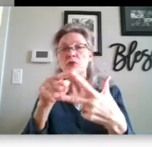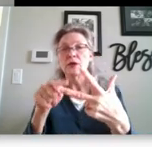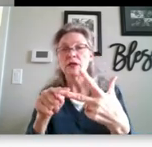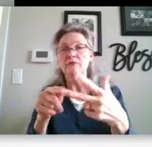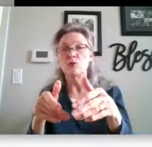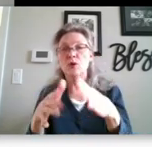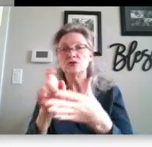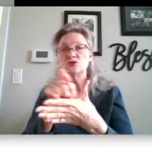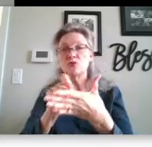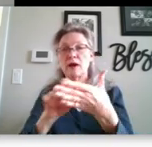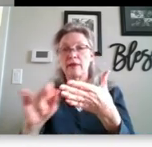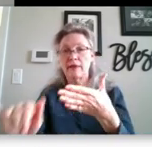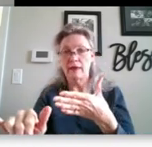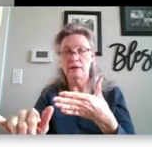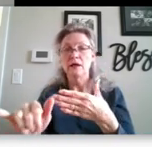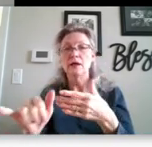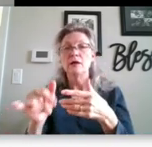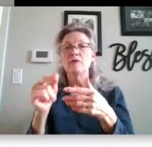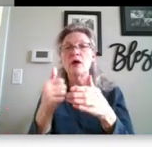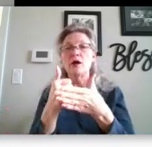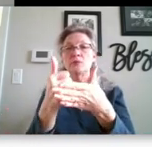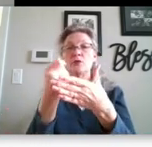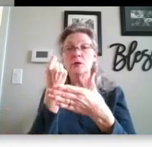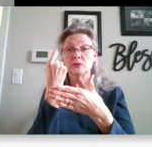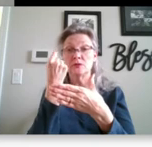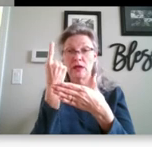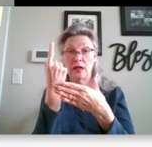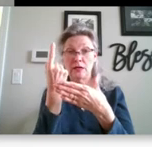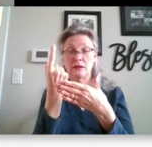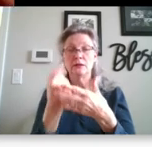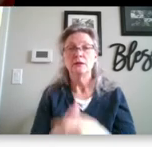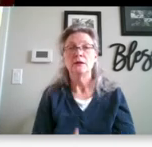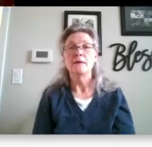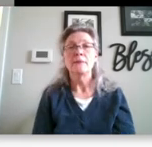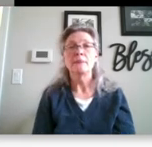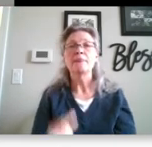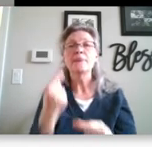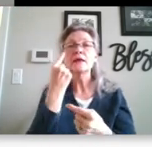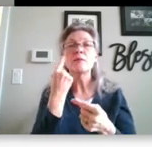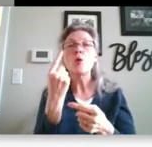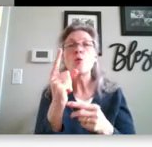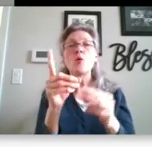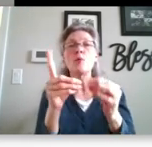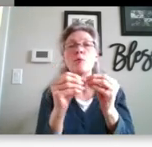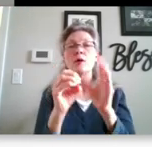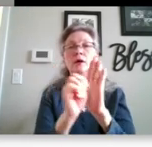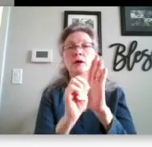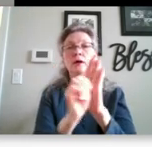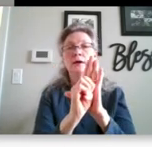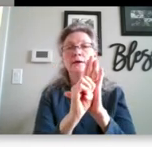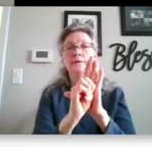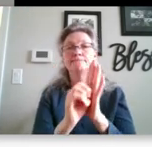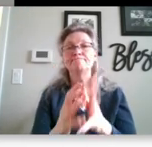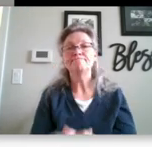value understanding that we already have. Let's think about just one more example. Let's think